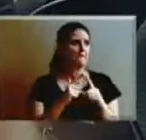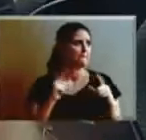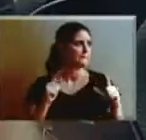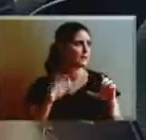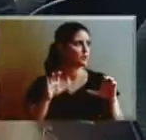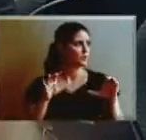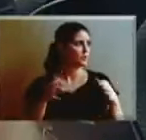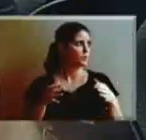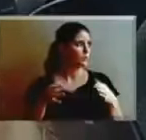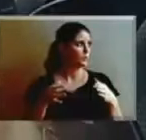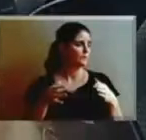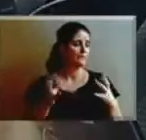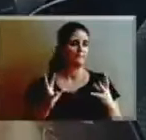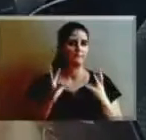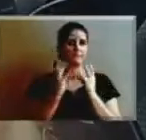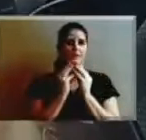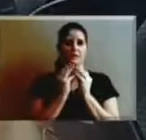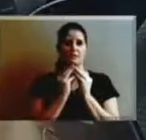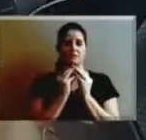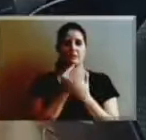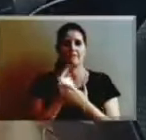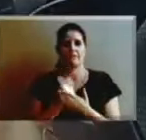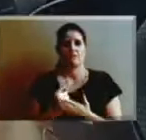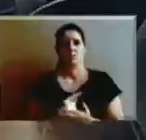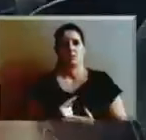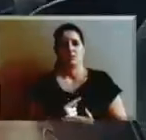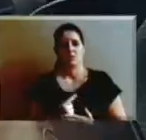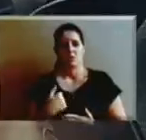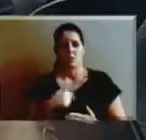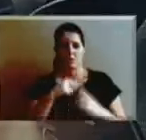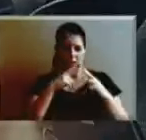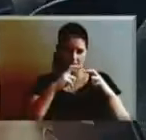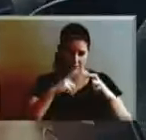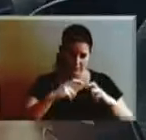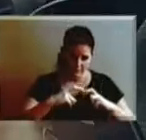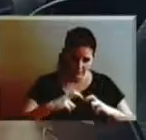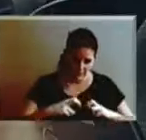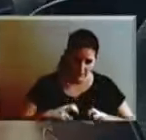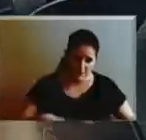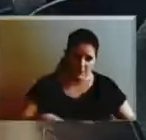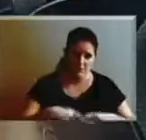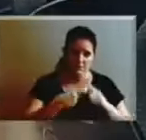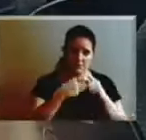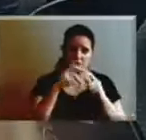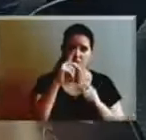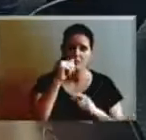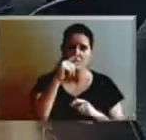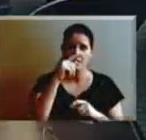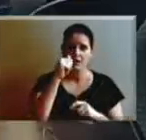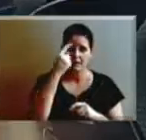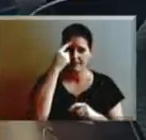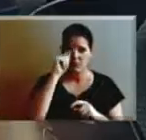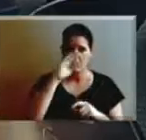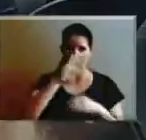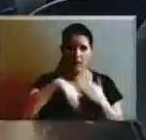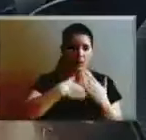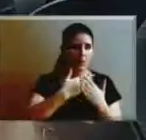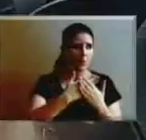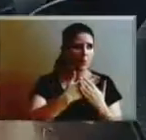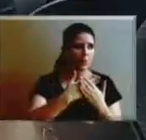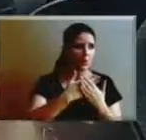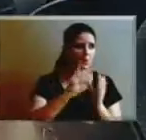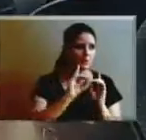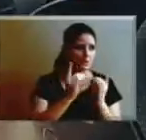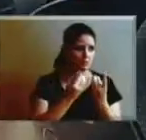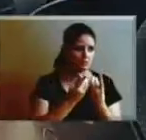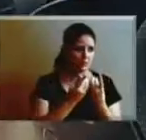and almost on a weekly basis, we examine all of our suspension data across the district. Thanks to Florence Chang and